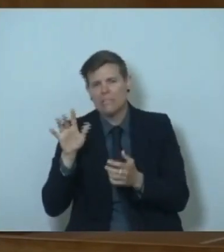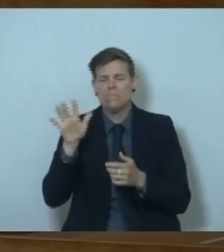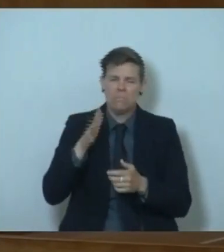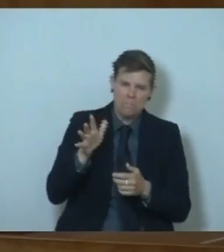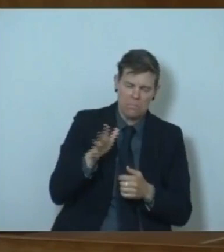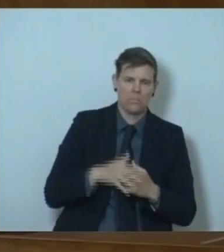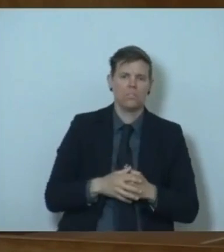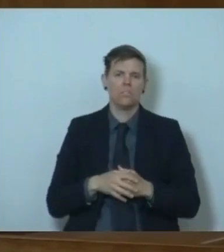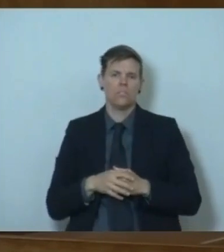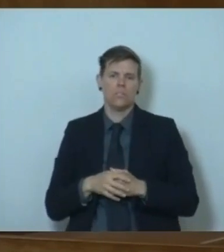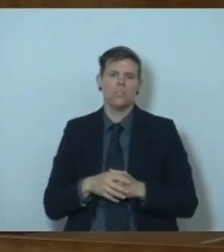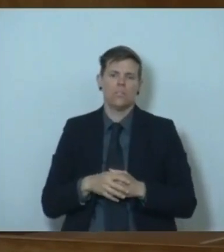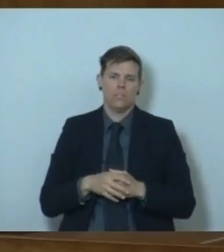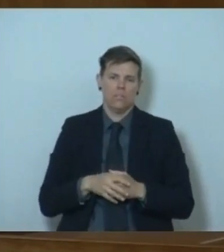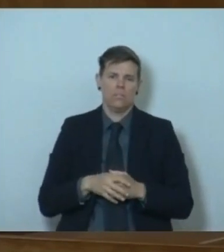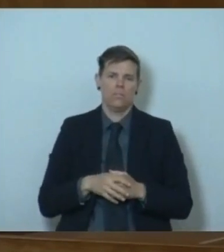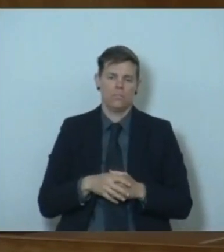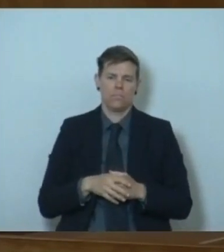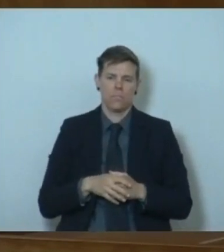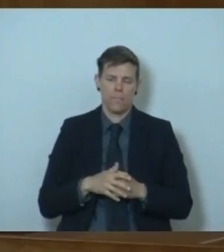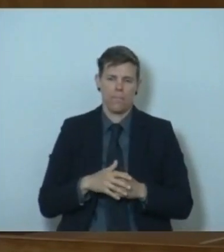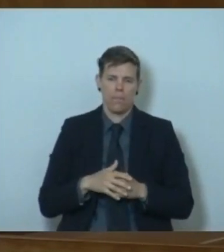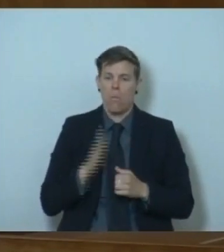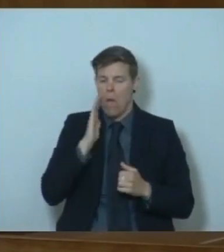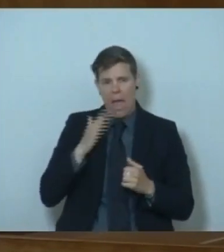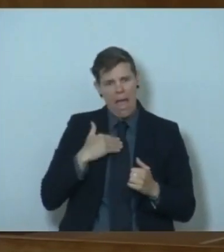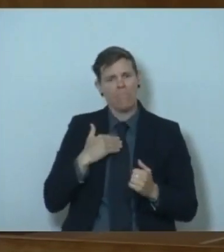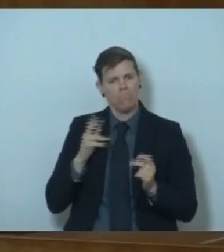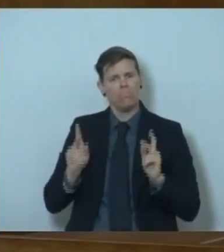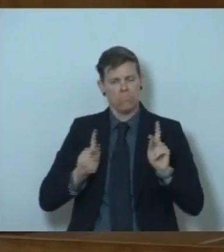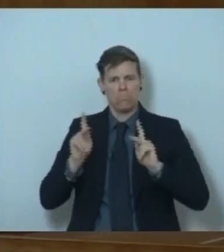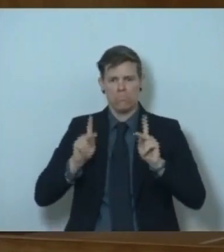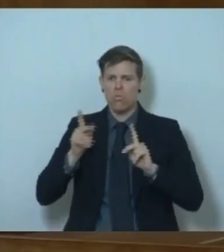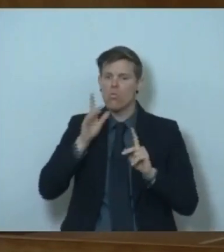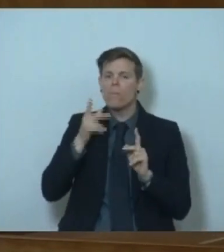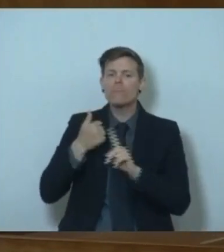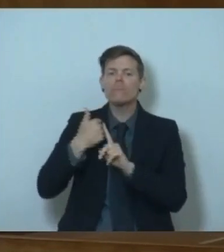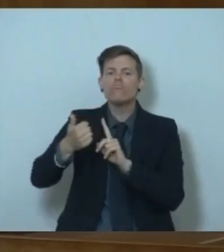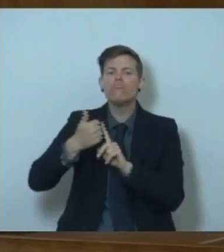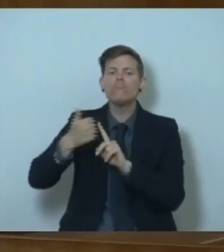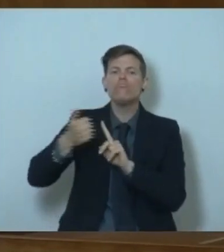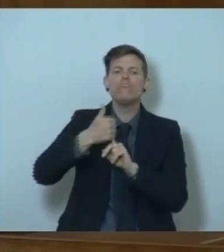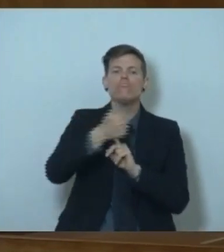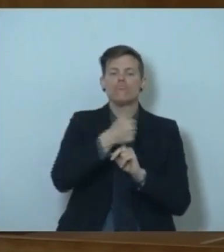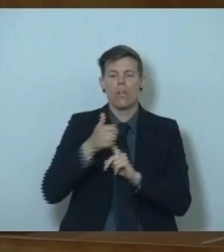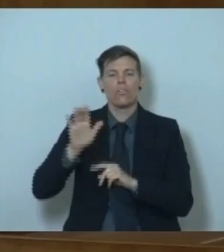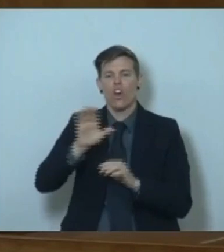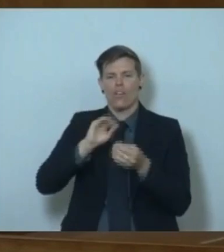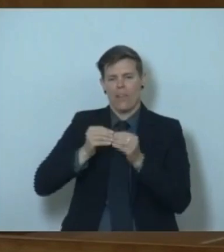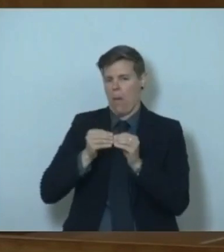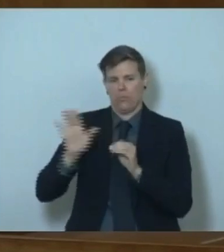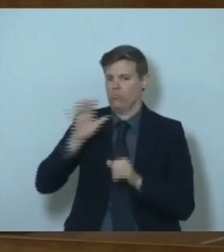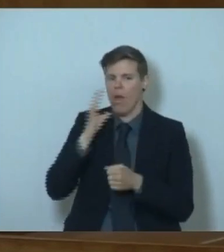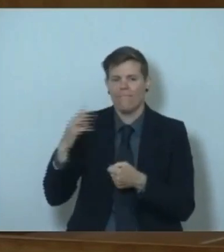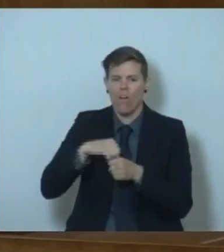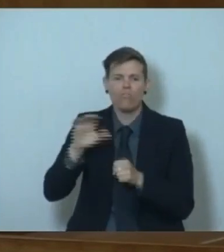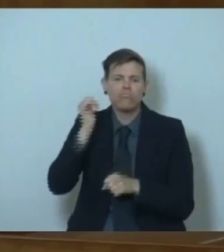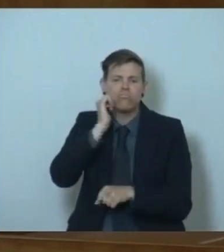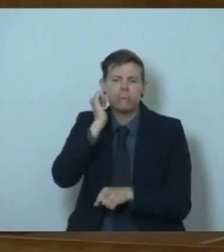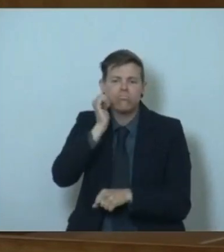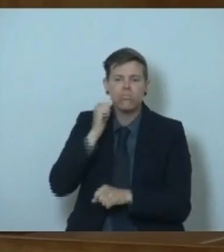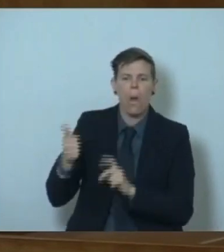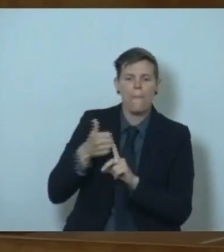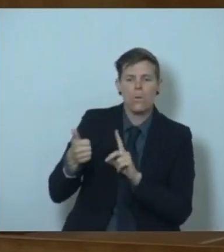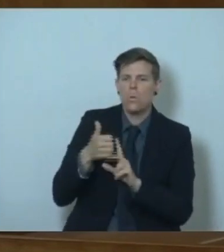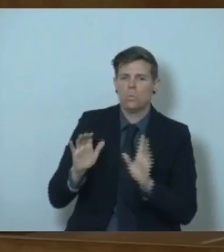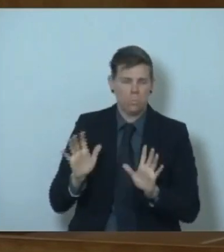Mexican commuters who will be excluded from the data. Additionally, there will be supply chain folks who, let's just say, drive